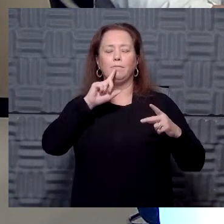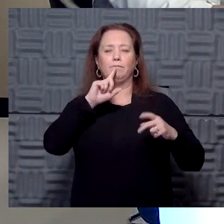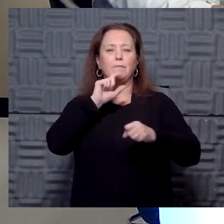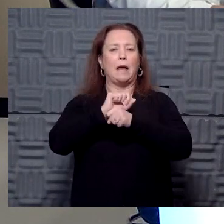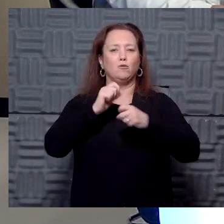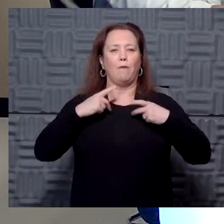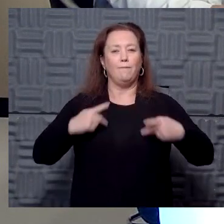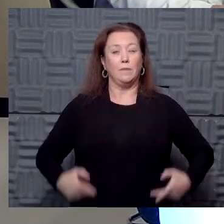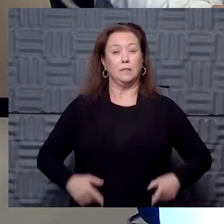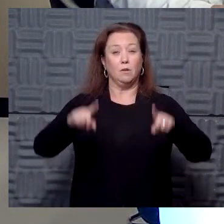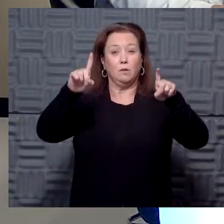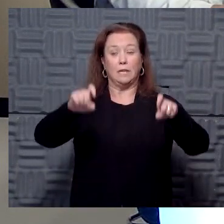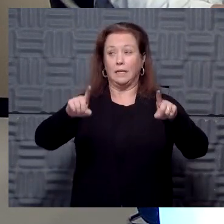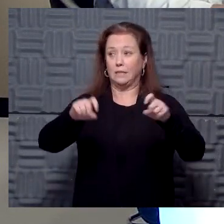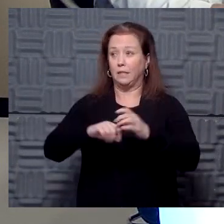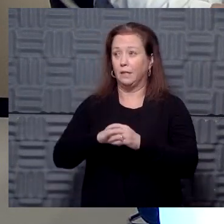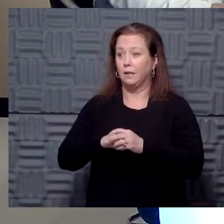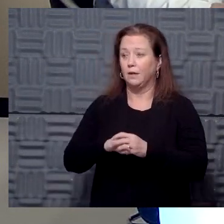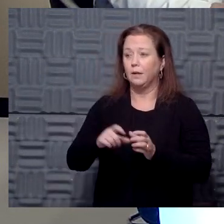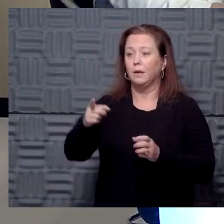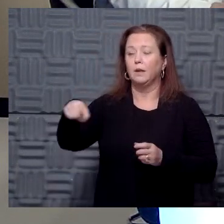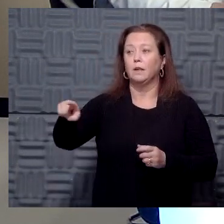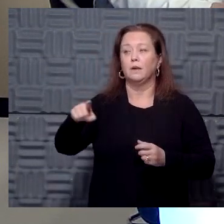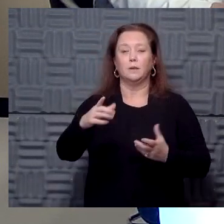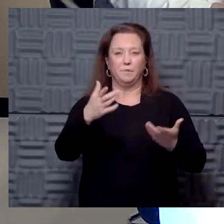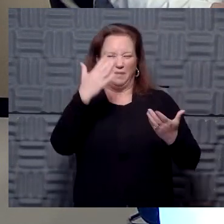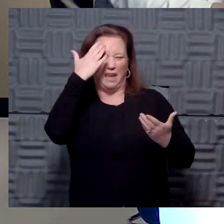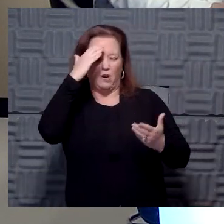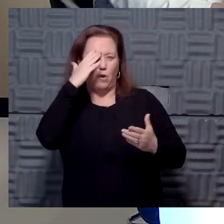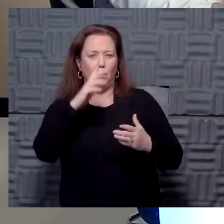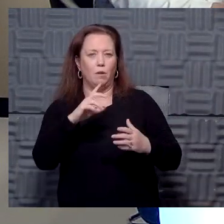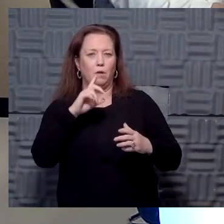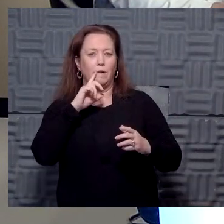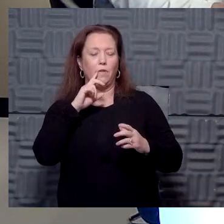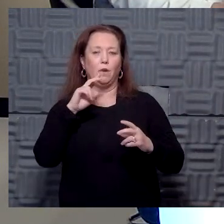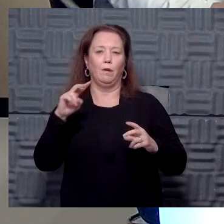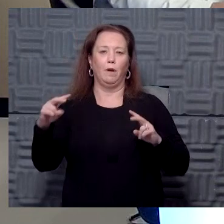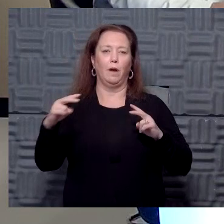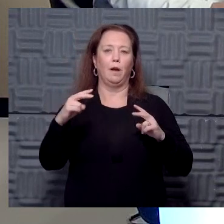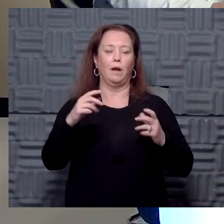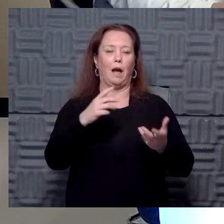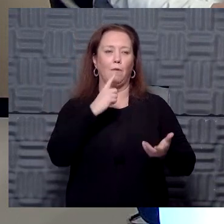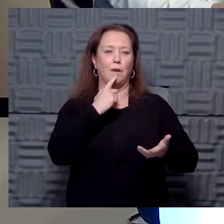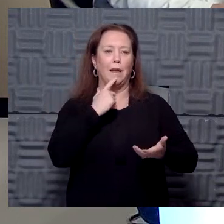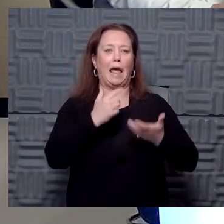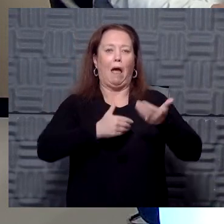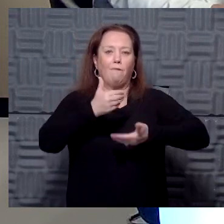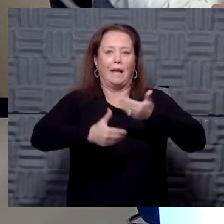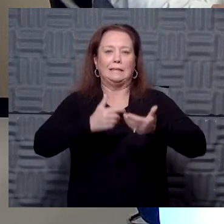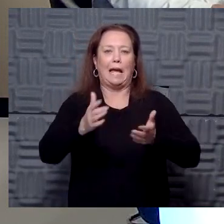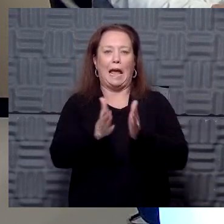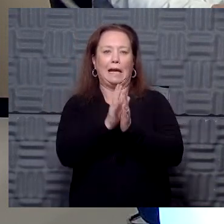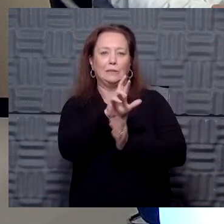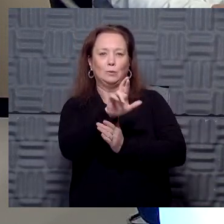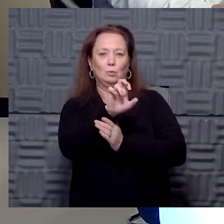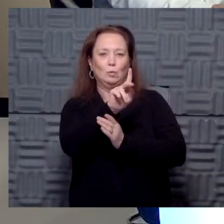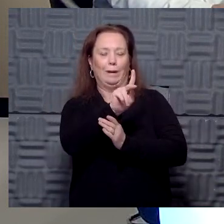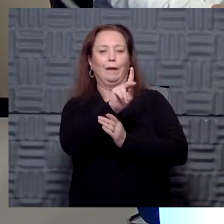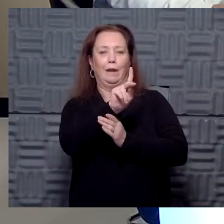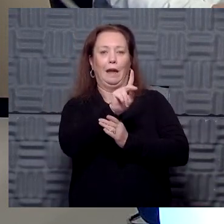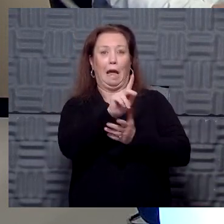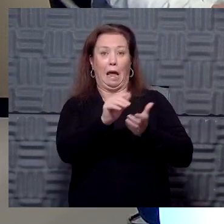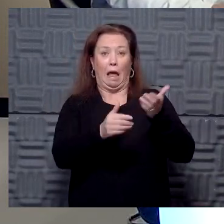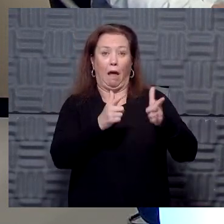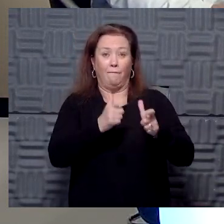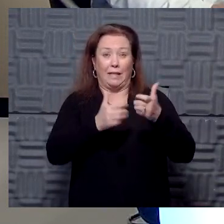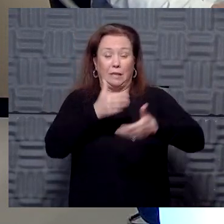with and its usage? So what you guys don't know is internally, I look at Rick 2 or 3 times a day and say, come on, brother, how fast can we get this done? Let's go. Let's go. So